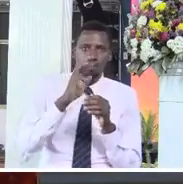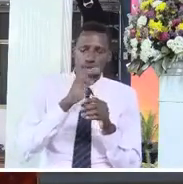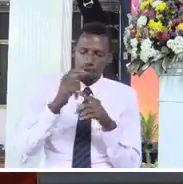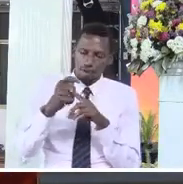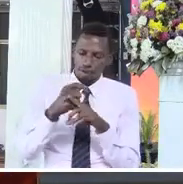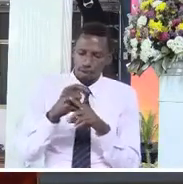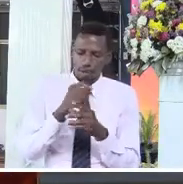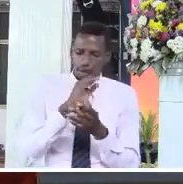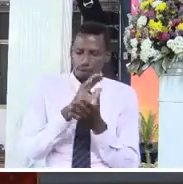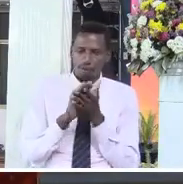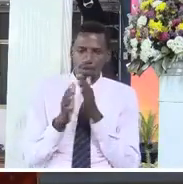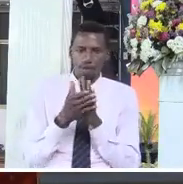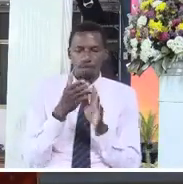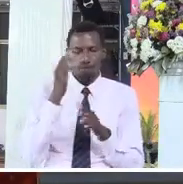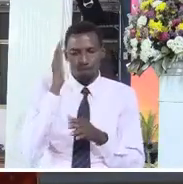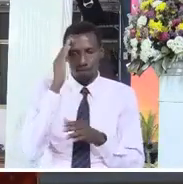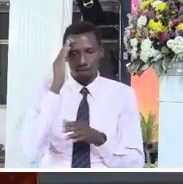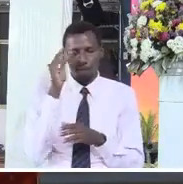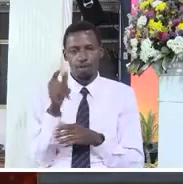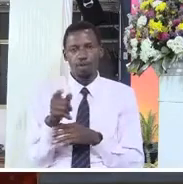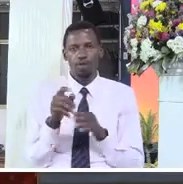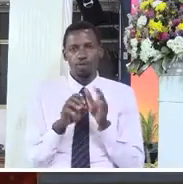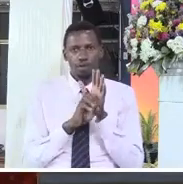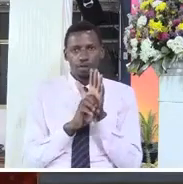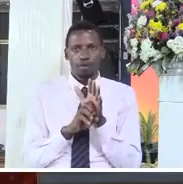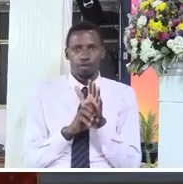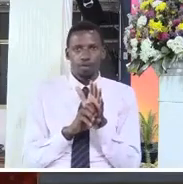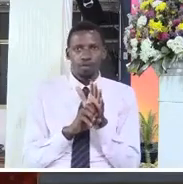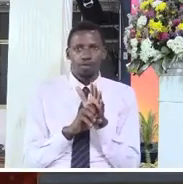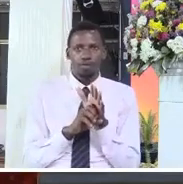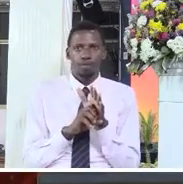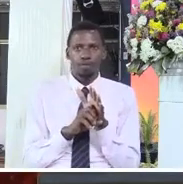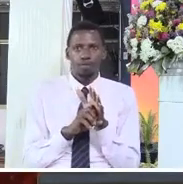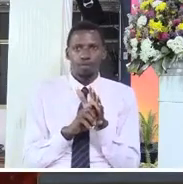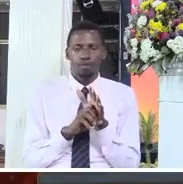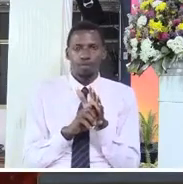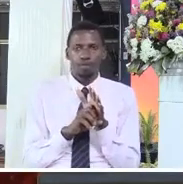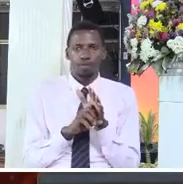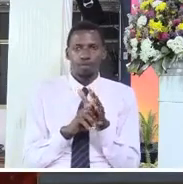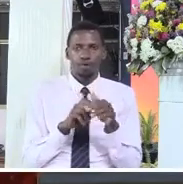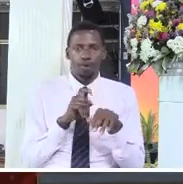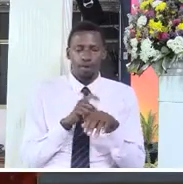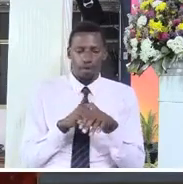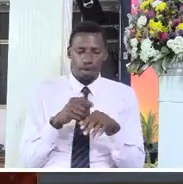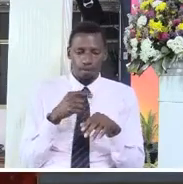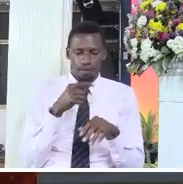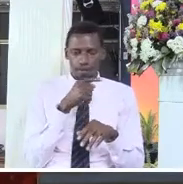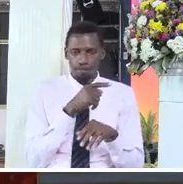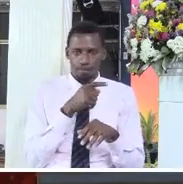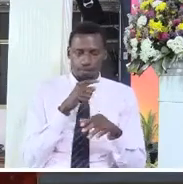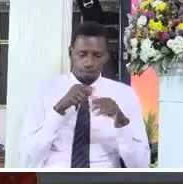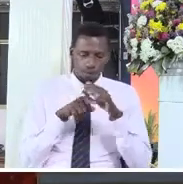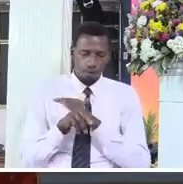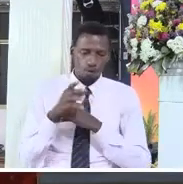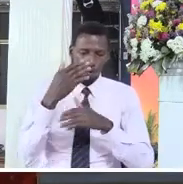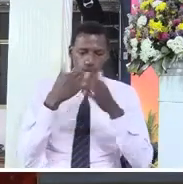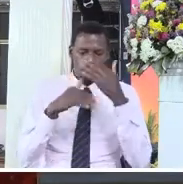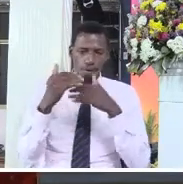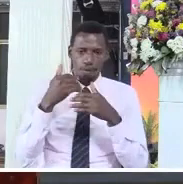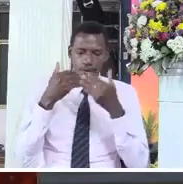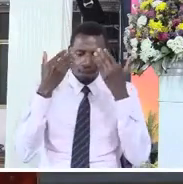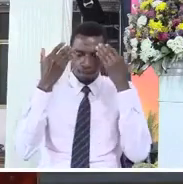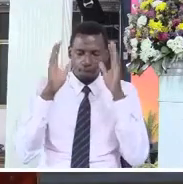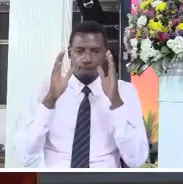trained without knowing it. For example, I'll give you an example. When I joined campus, I didn't